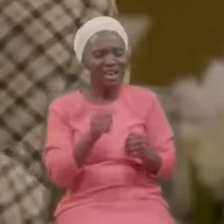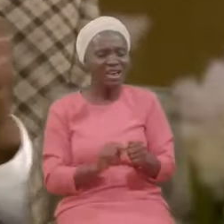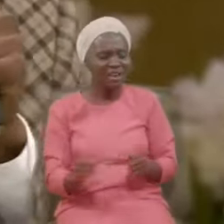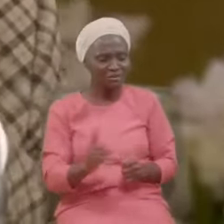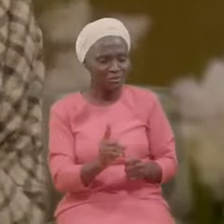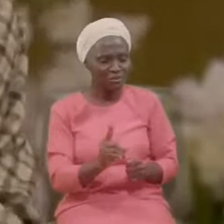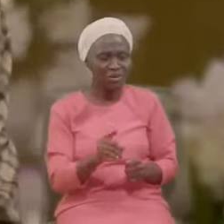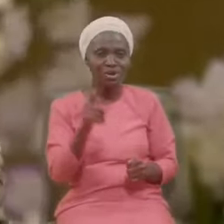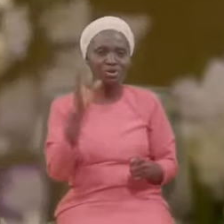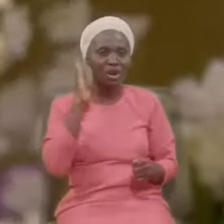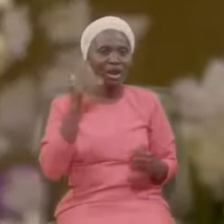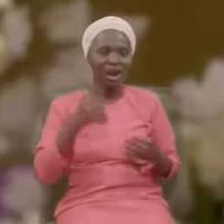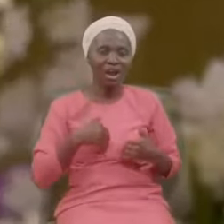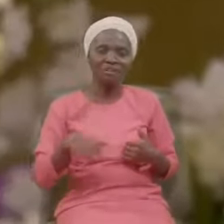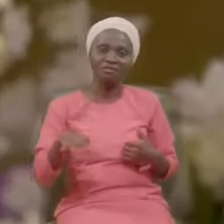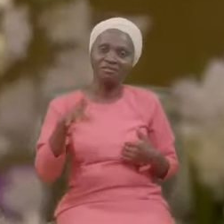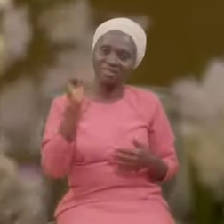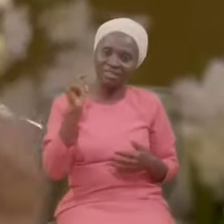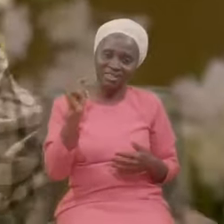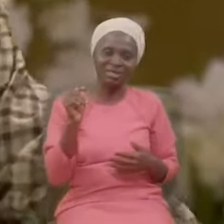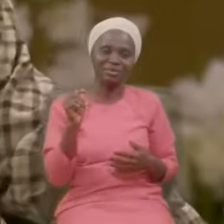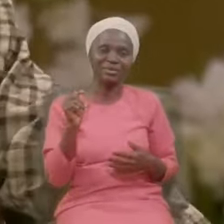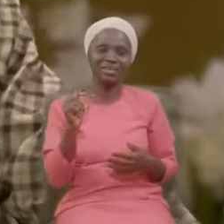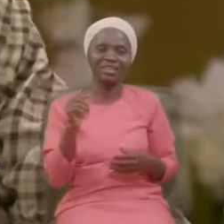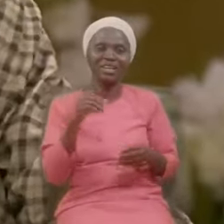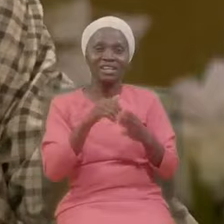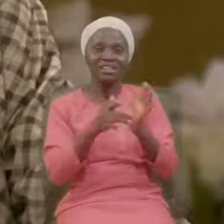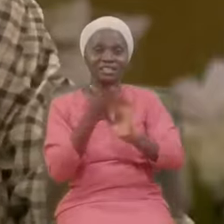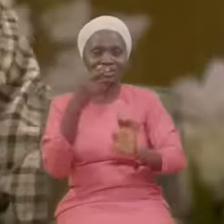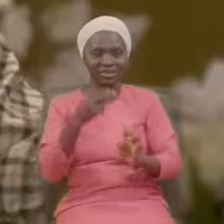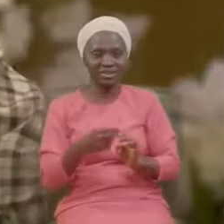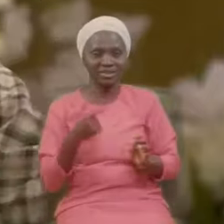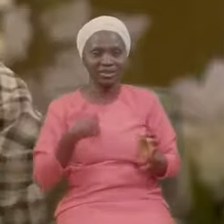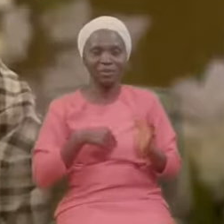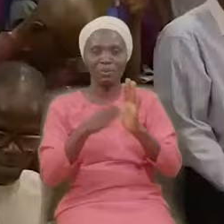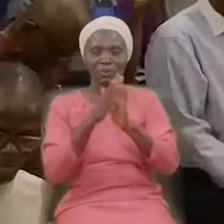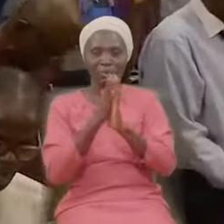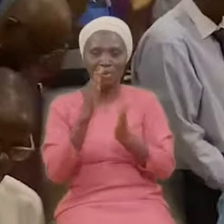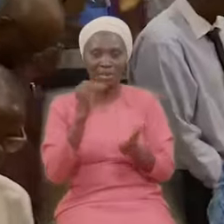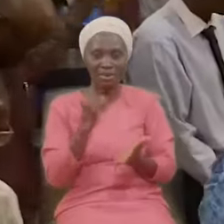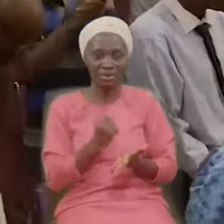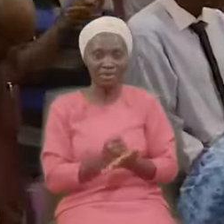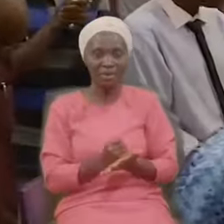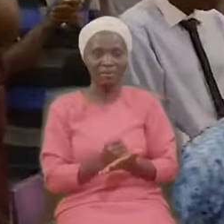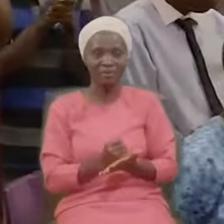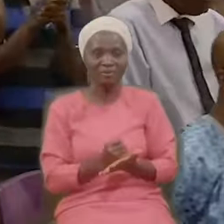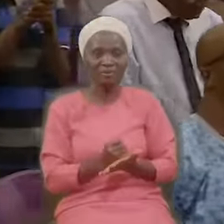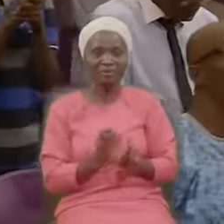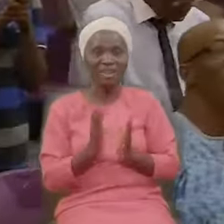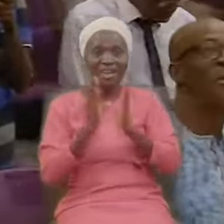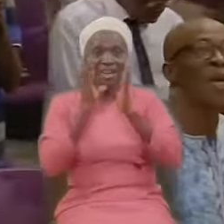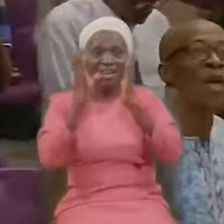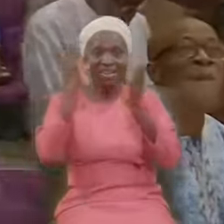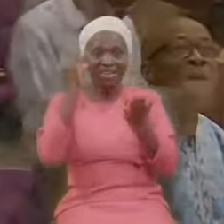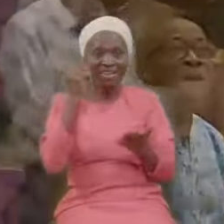enveloped. In Jesus' name we pray. Amen. Is that your amen?